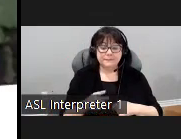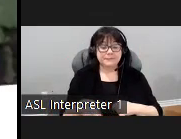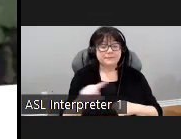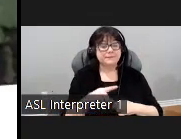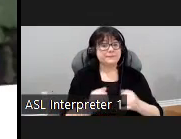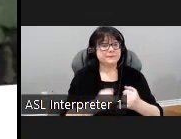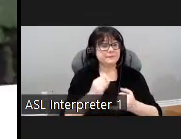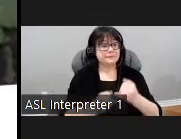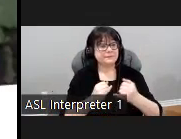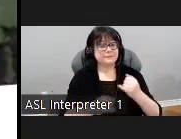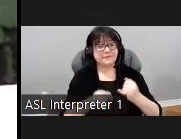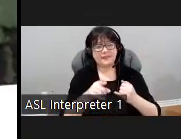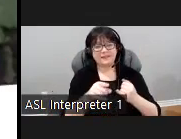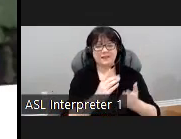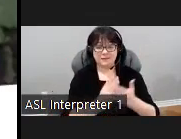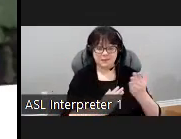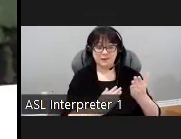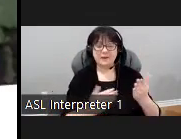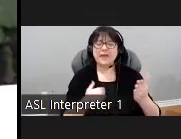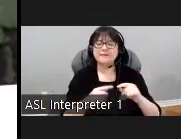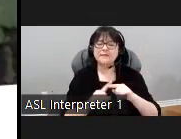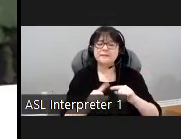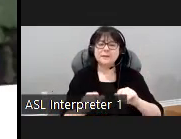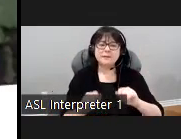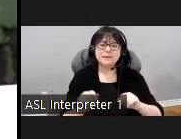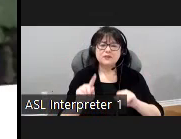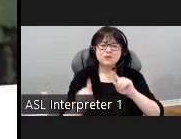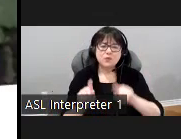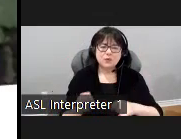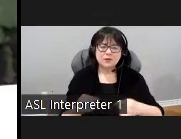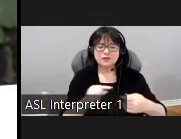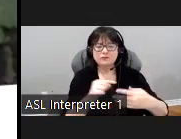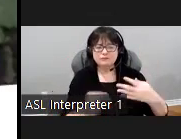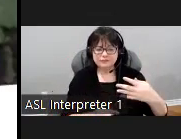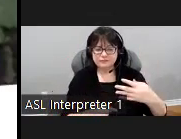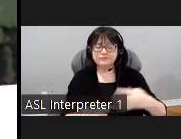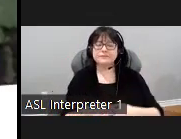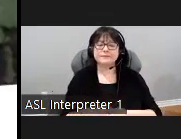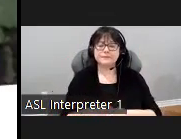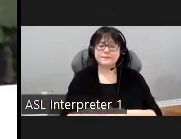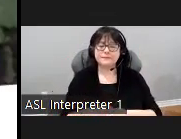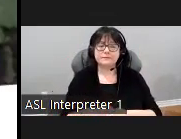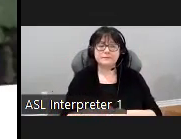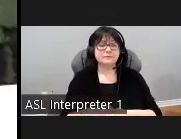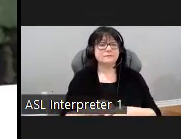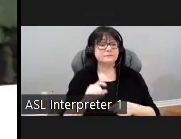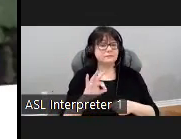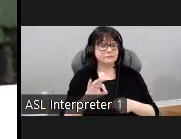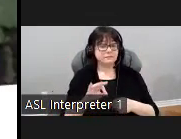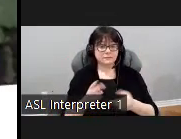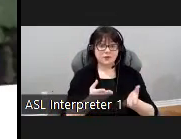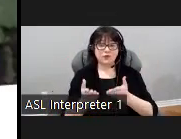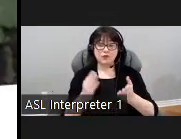of questions that could be asked in a room with, a group of service providers to